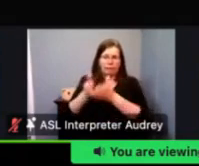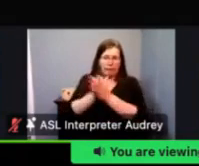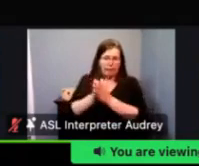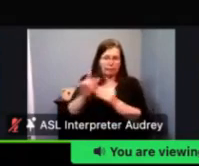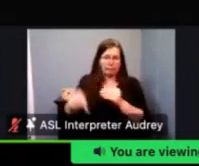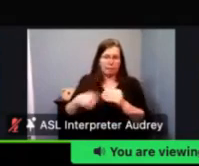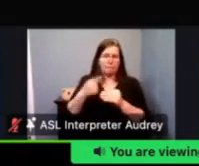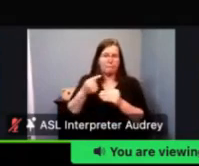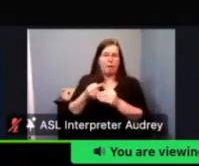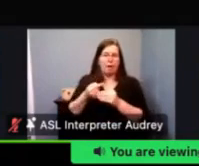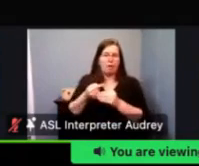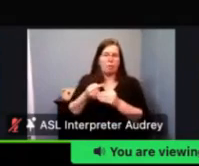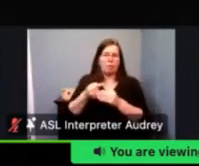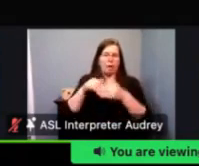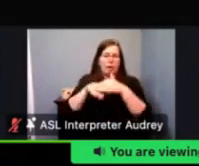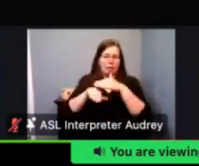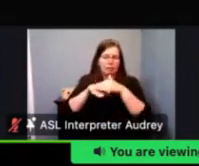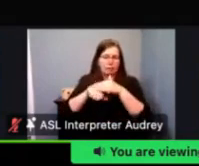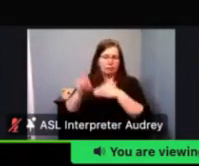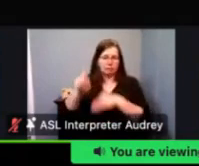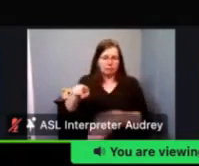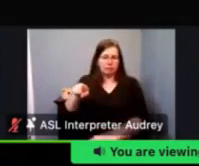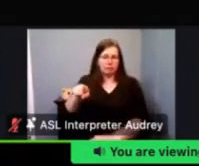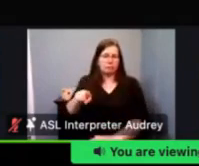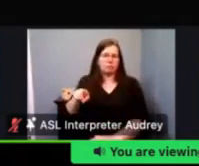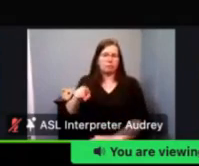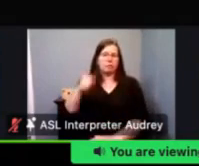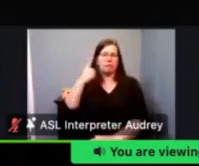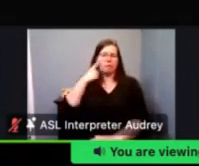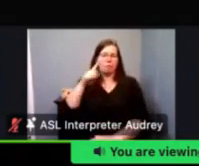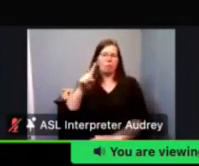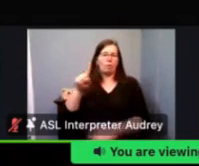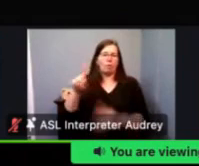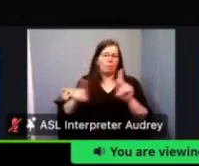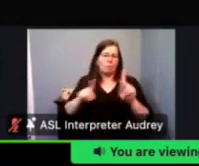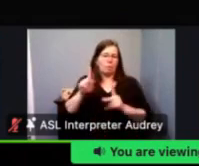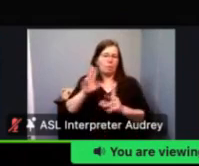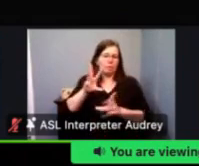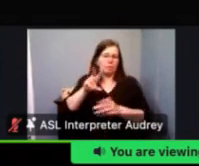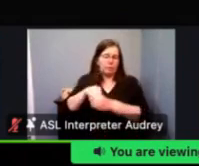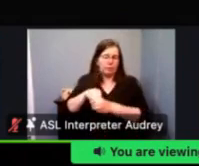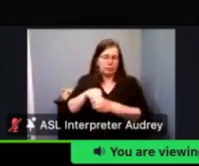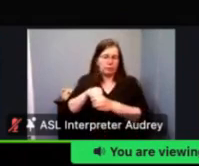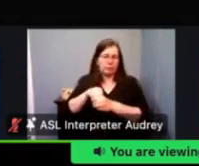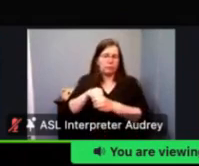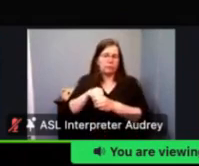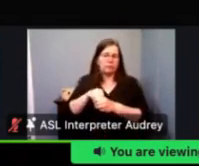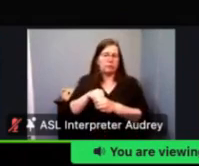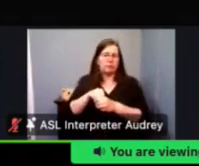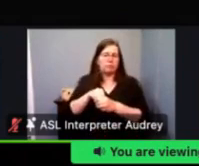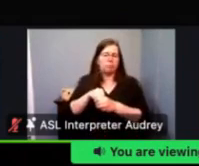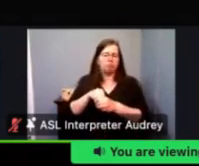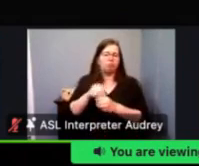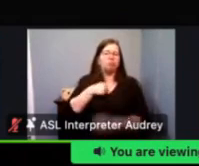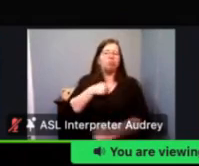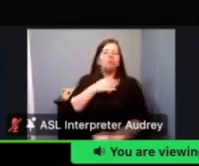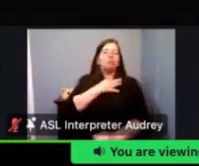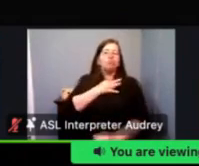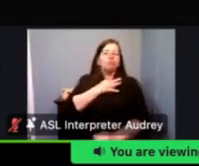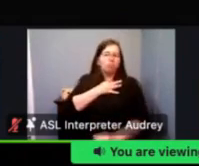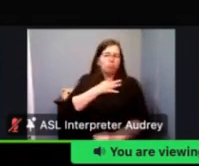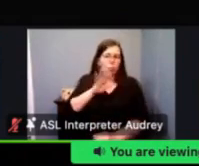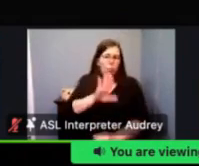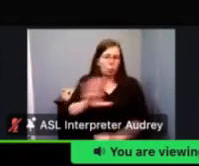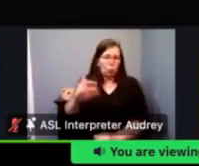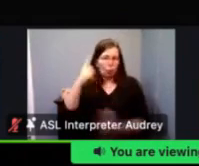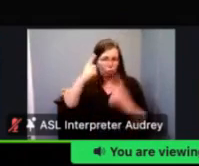about accessibility needs of the participants. And I just would like to know your